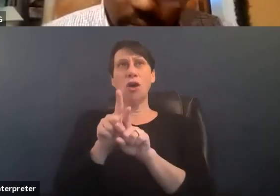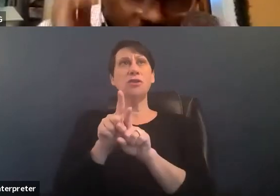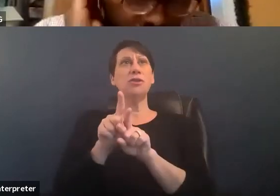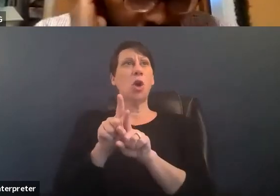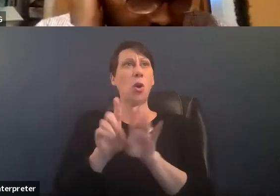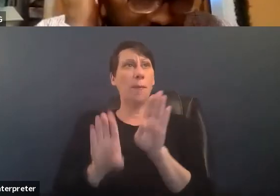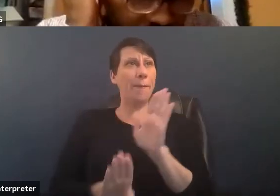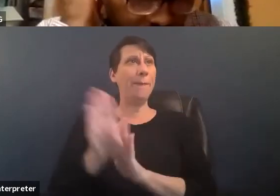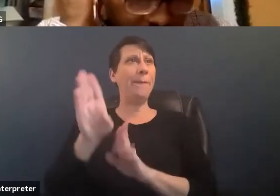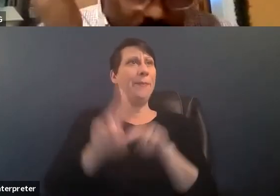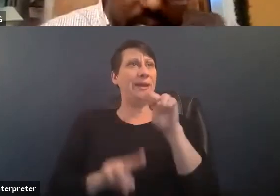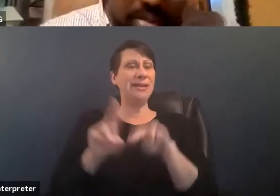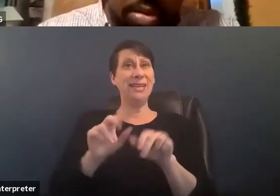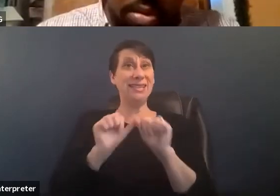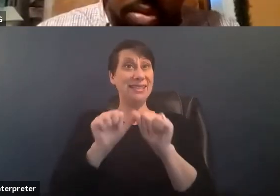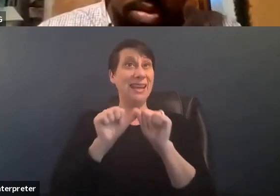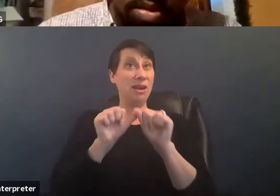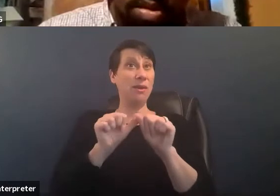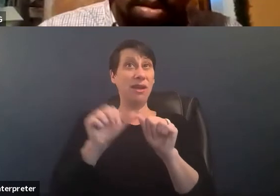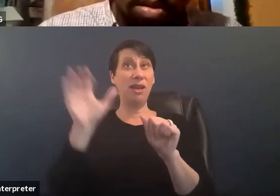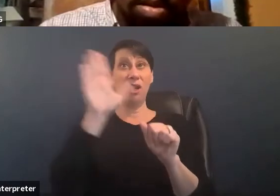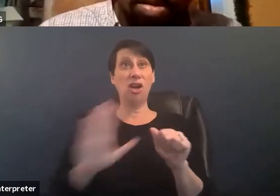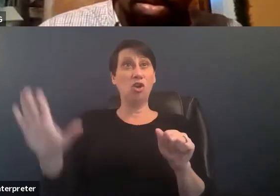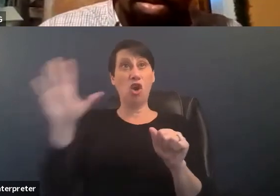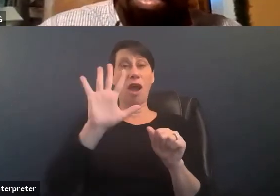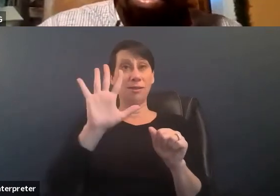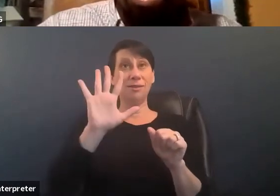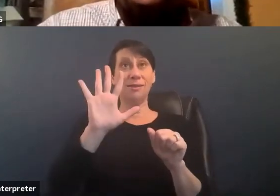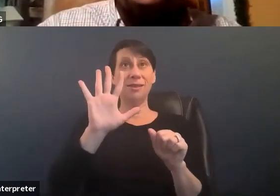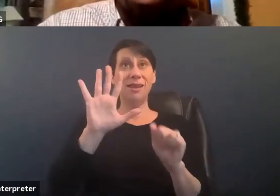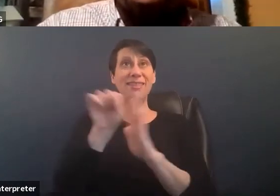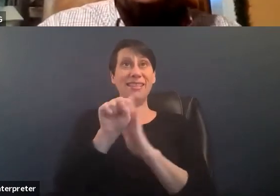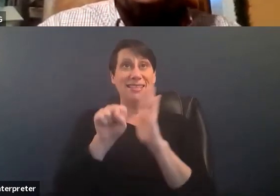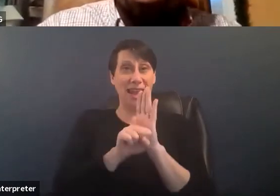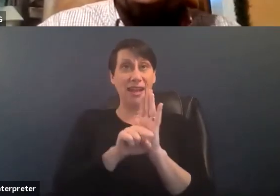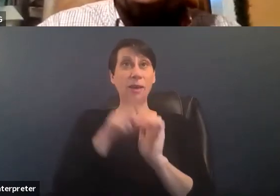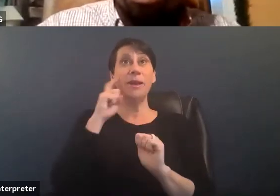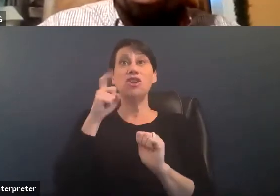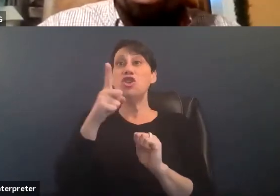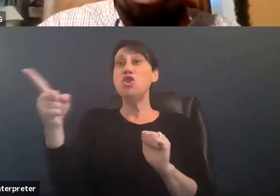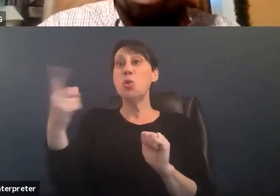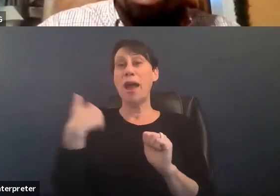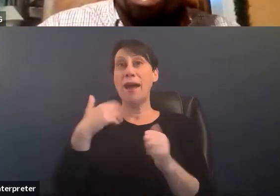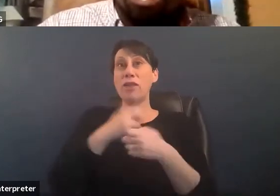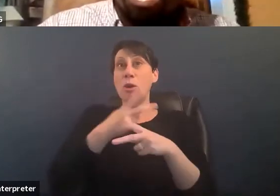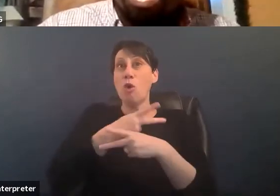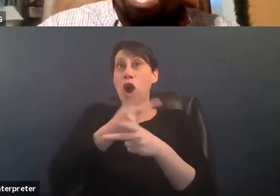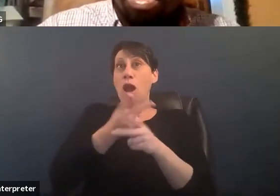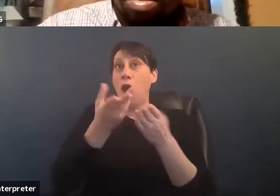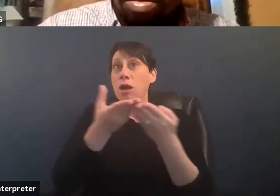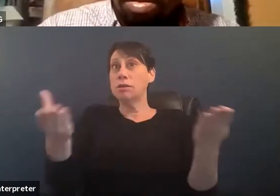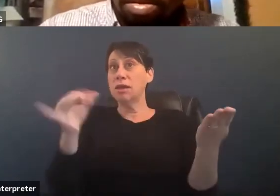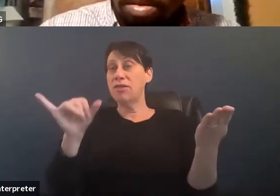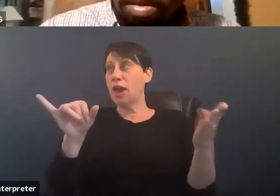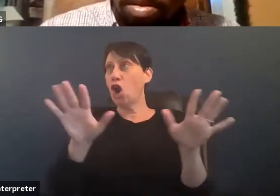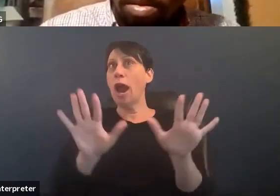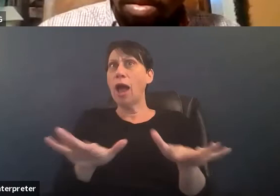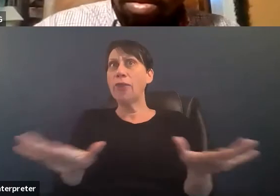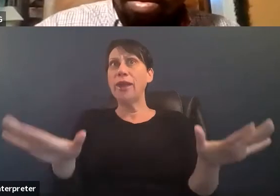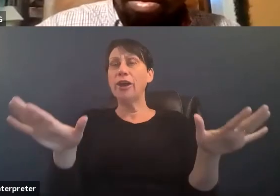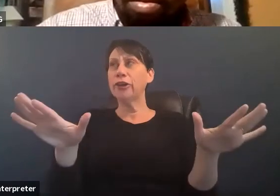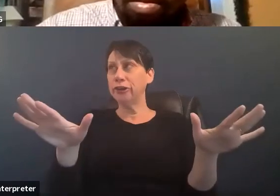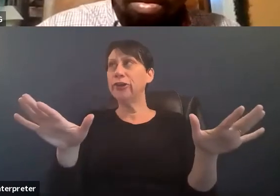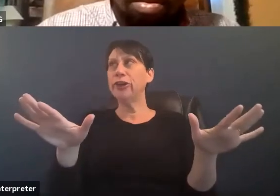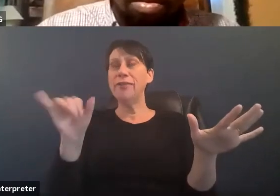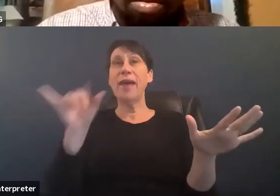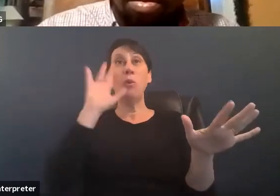sustainability across the state, because you've got those products that are out there that will continue as we hopefully come out of